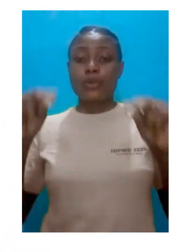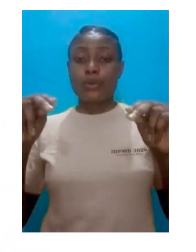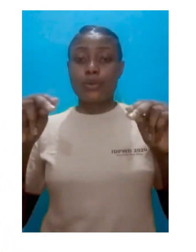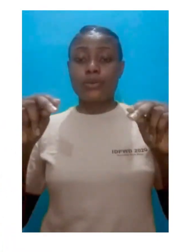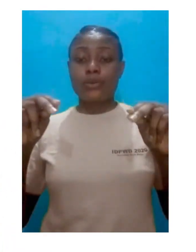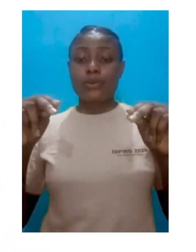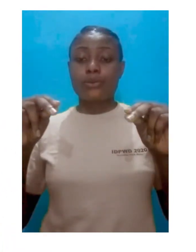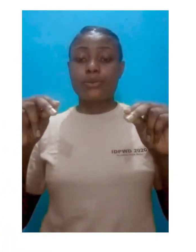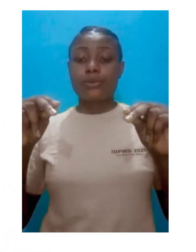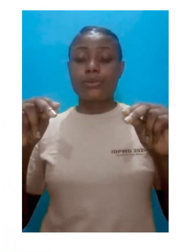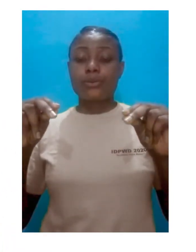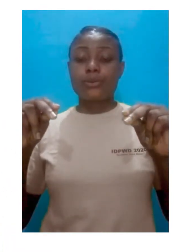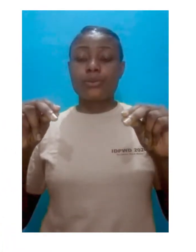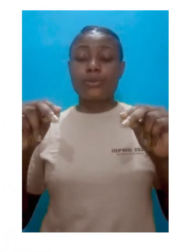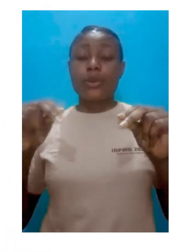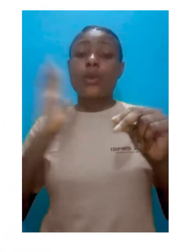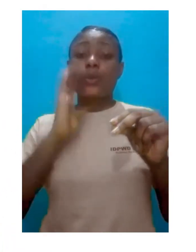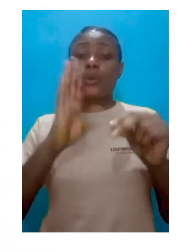for no,